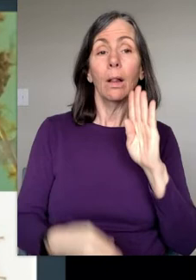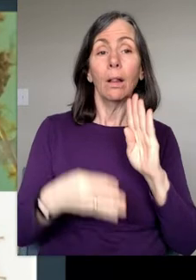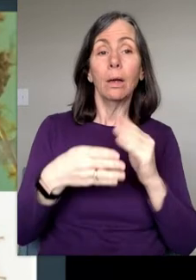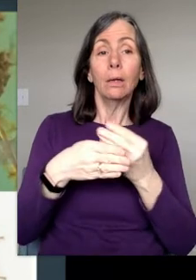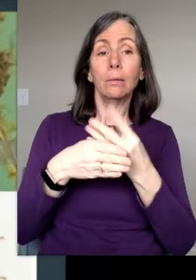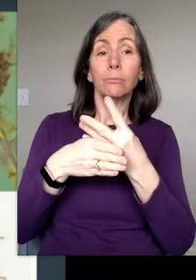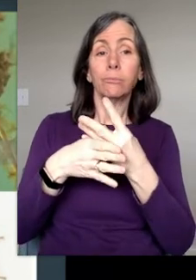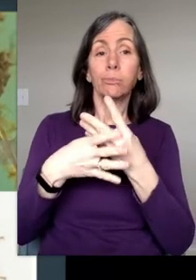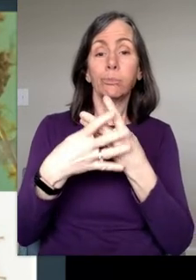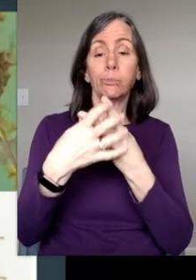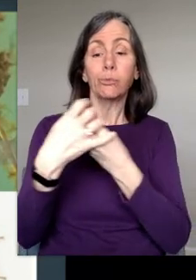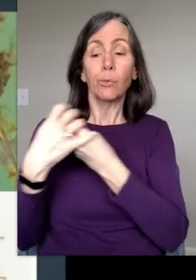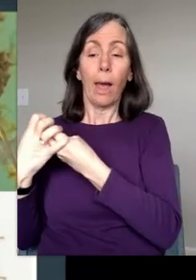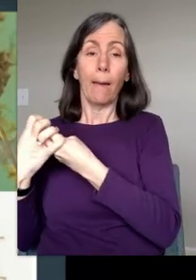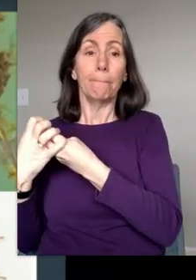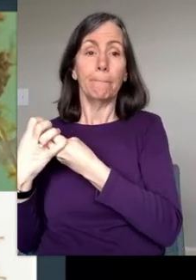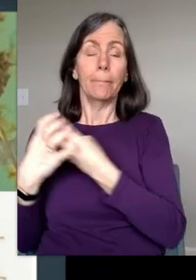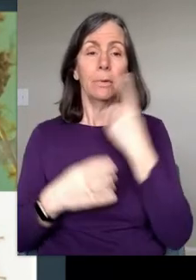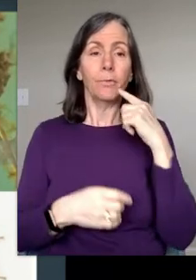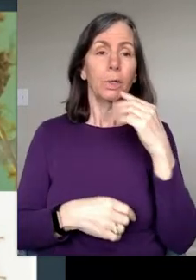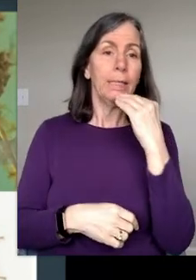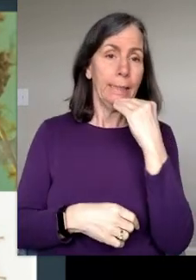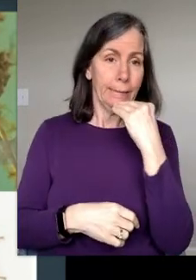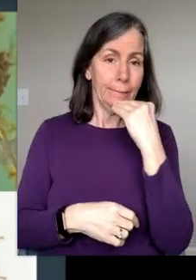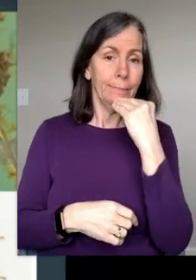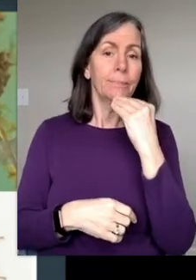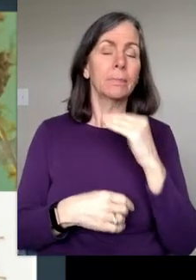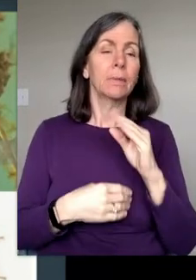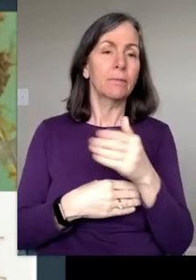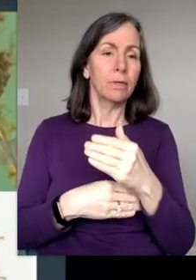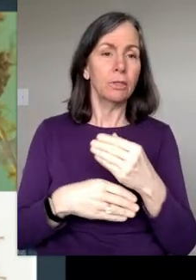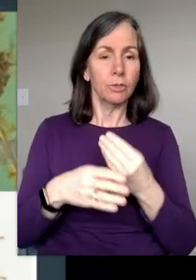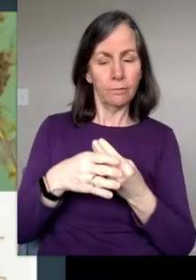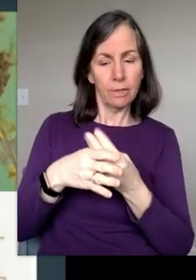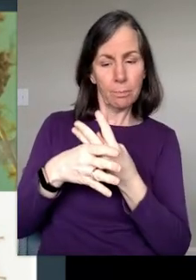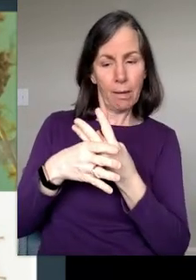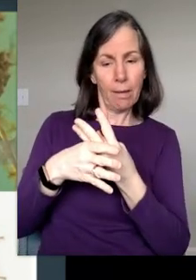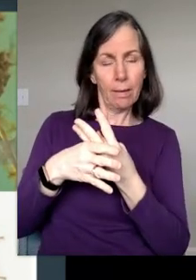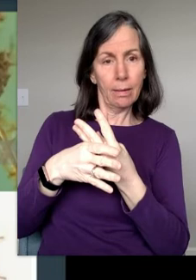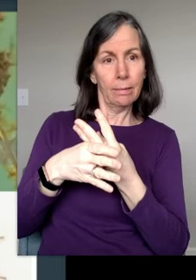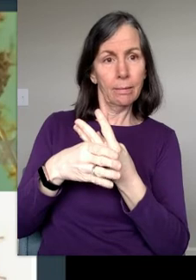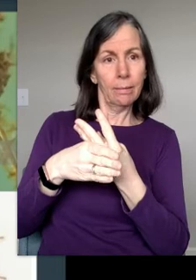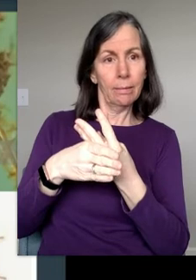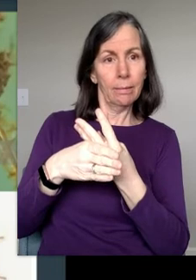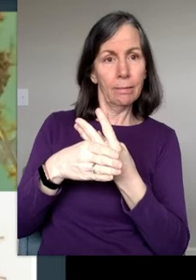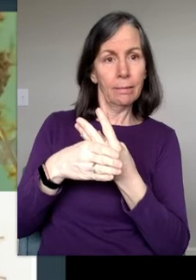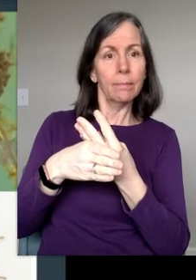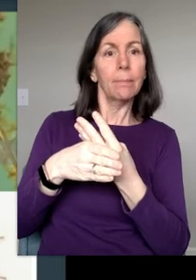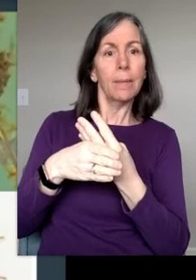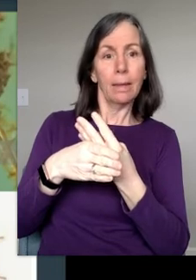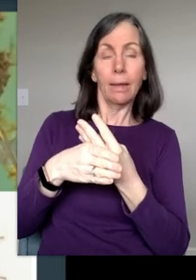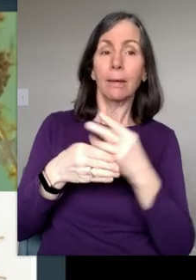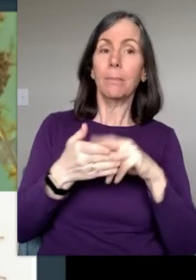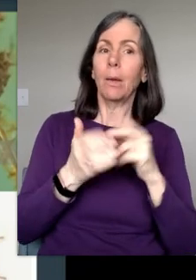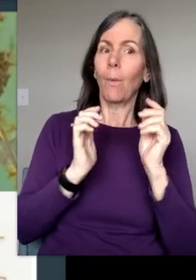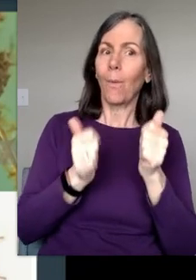the fish. So if the fish have long spines, it's good for the